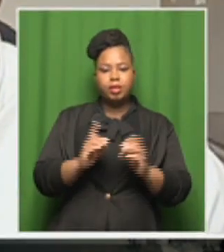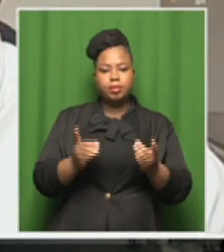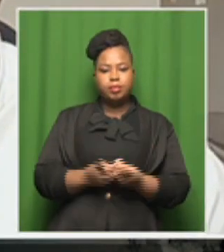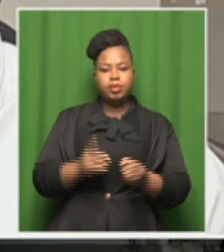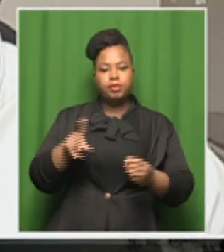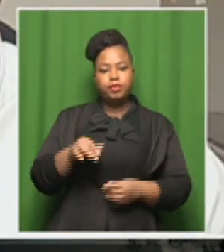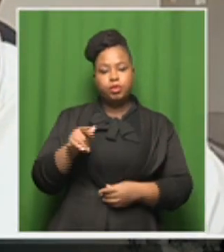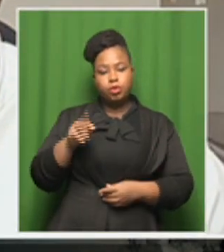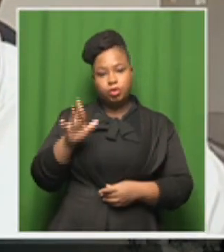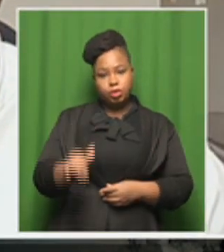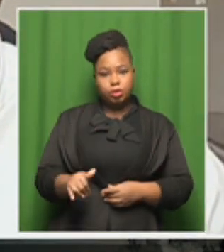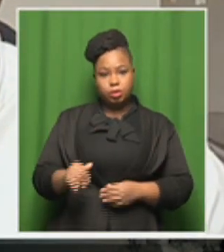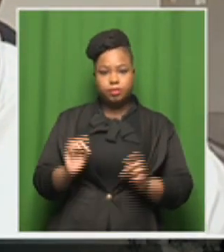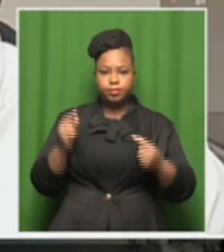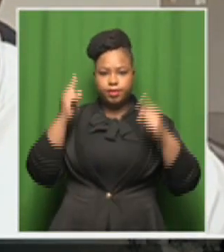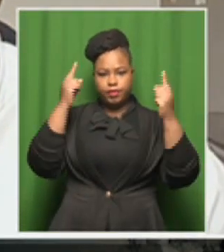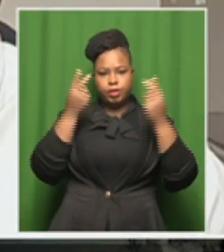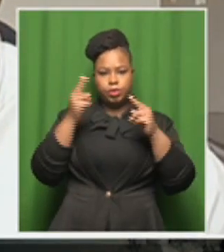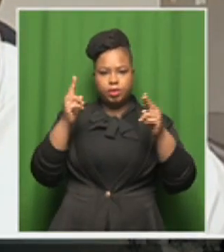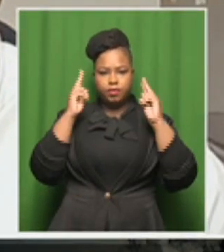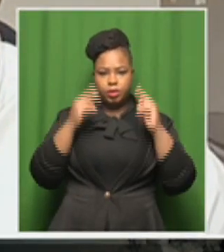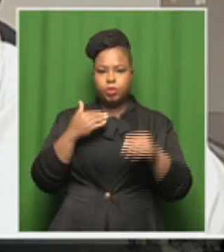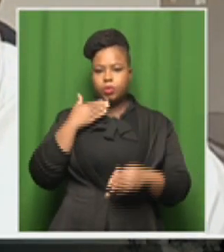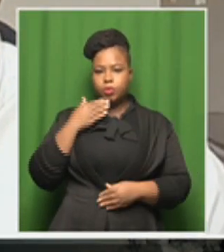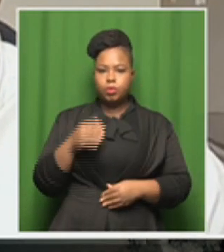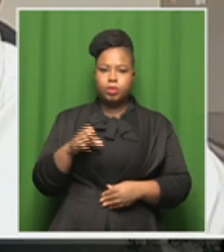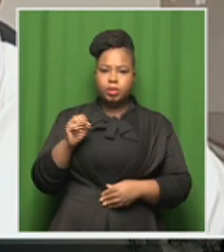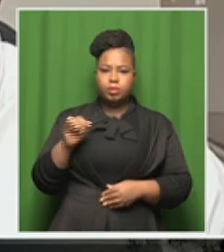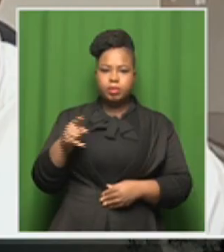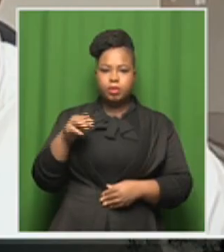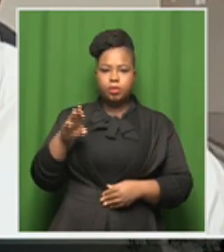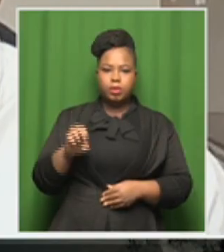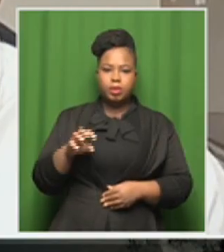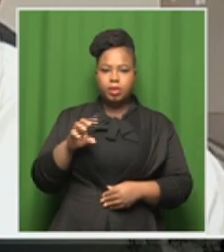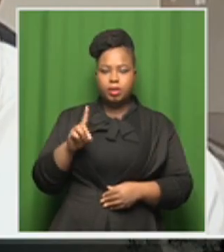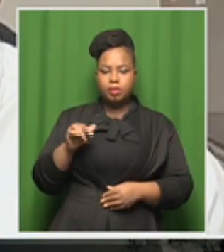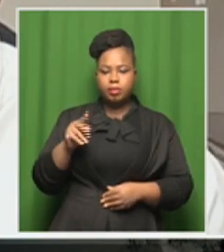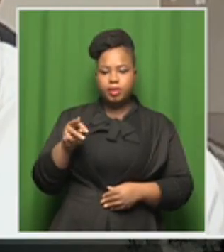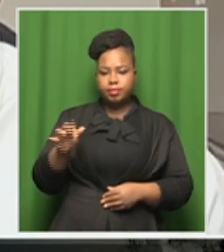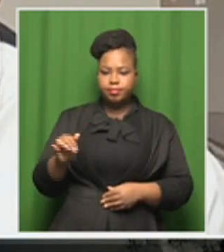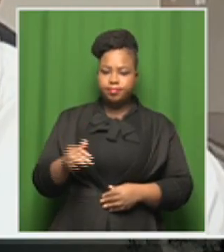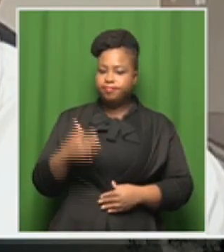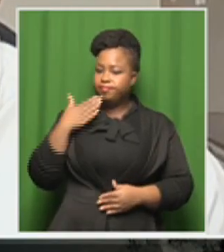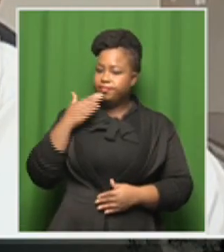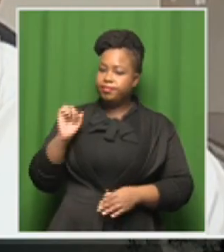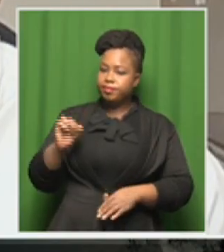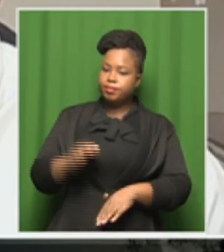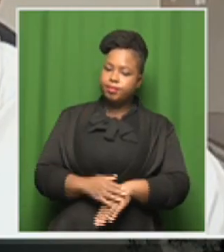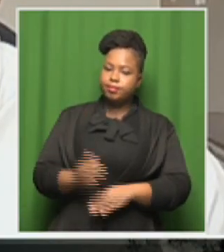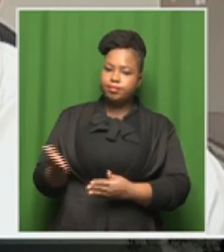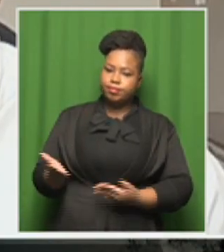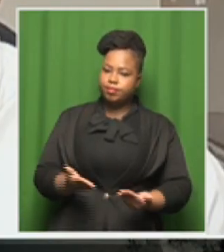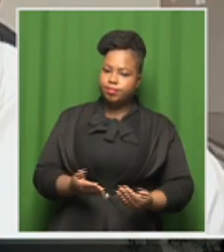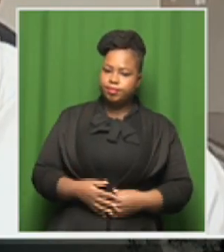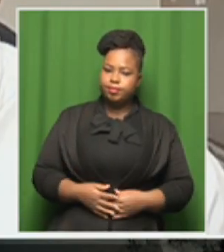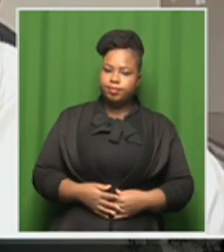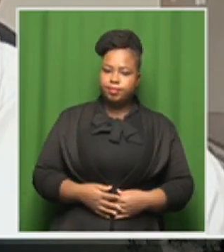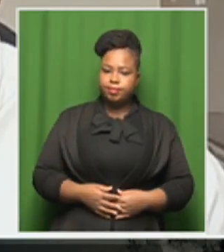Physiology at the University of the Witwatersrand, Dr. Simphiwe Dlamini. Dr. Dlamini, thanks for your time. Welcome to Morning